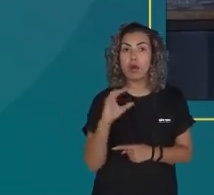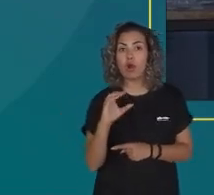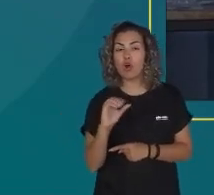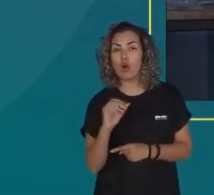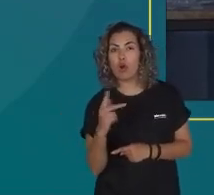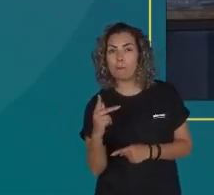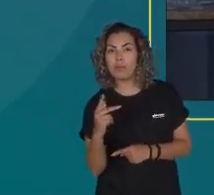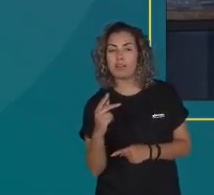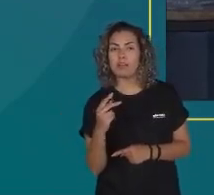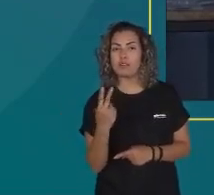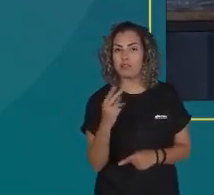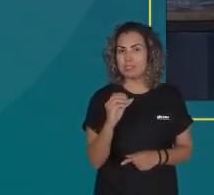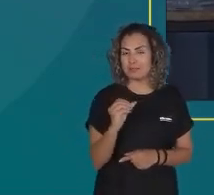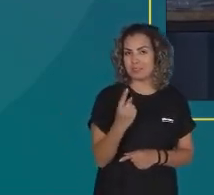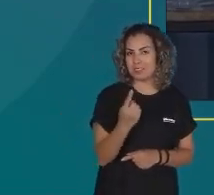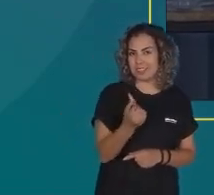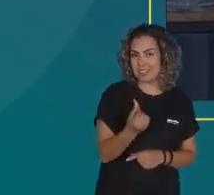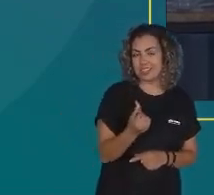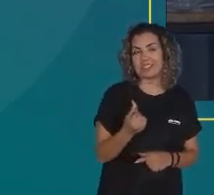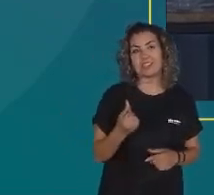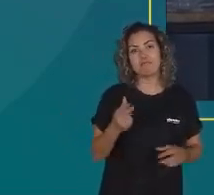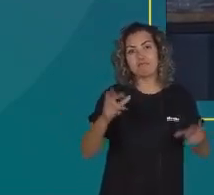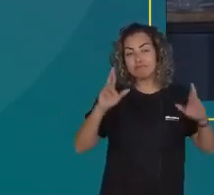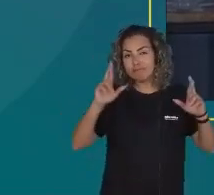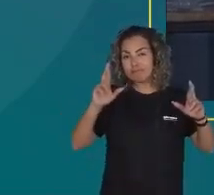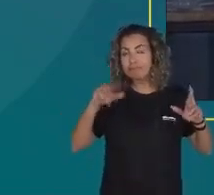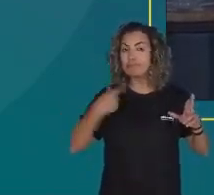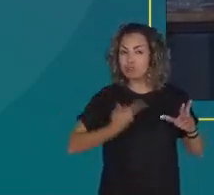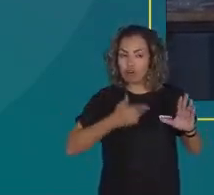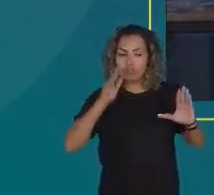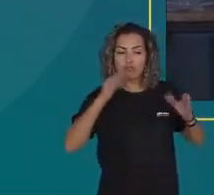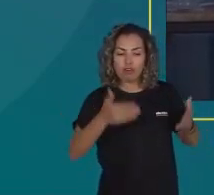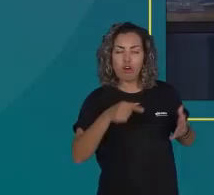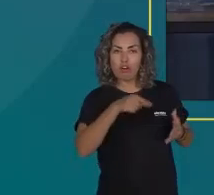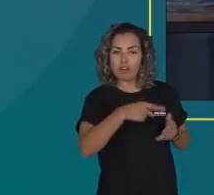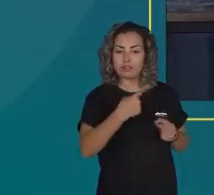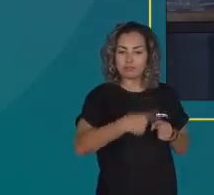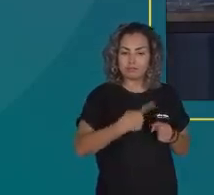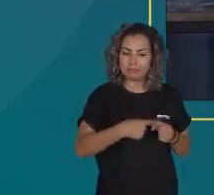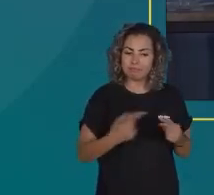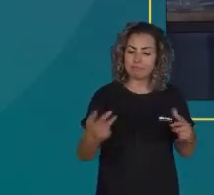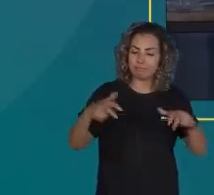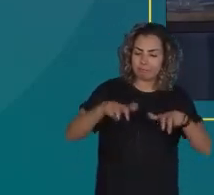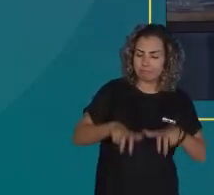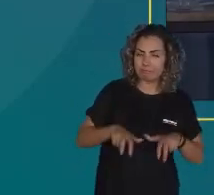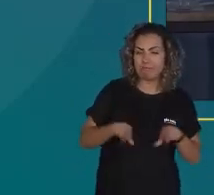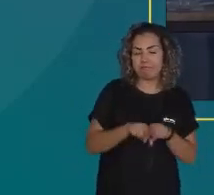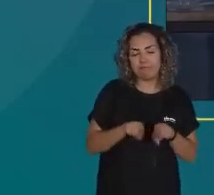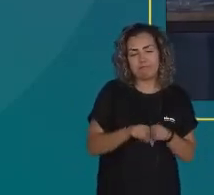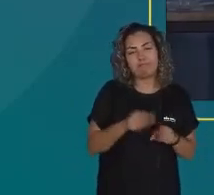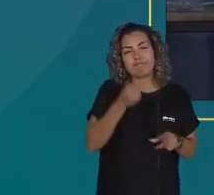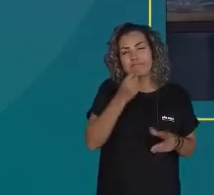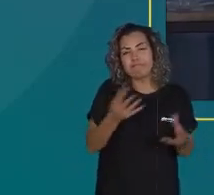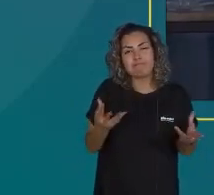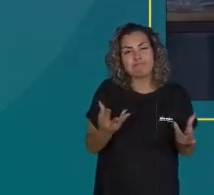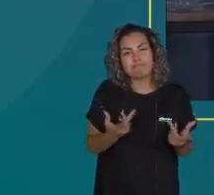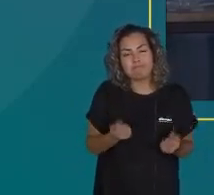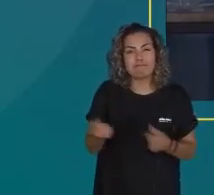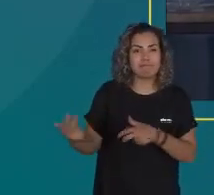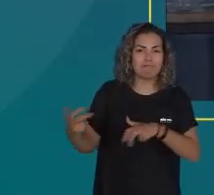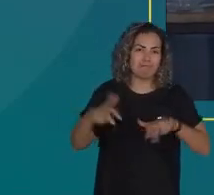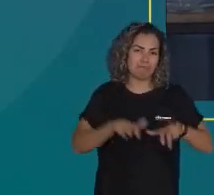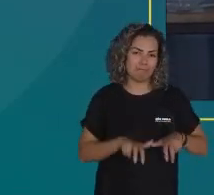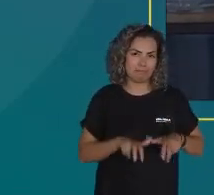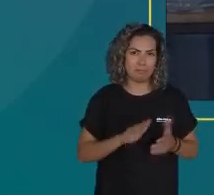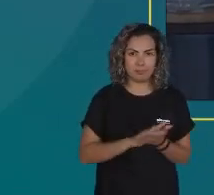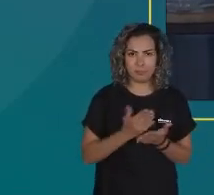ICLEI stands with Cali, and so do your previous hosts. So welcome on board. And then Arthur Phillips, Senior Policy